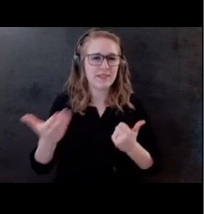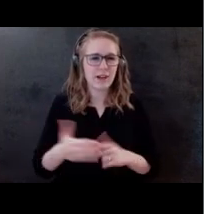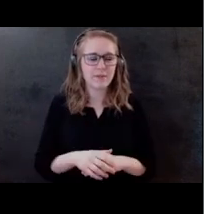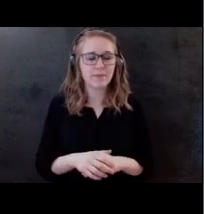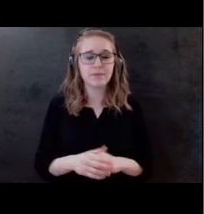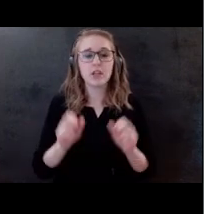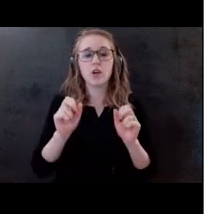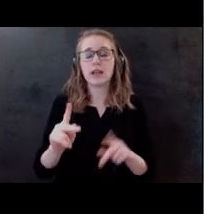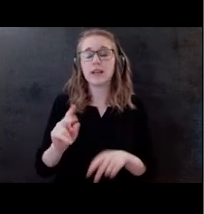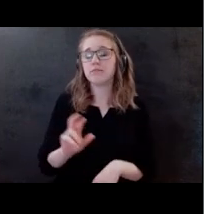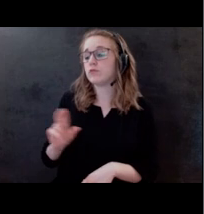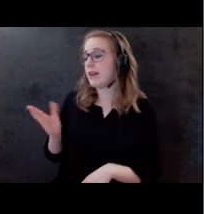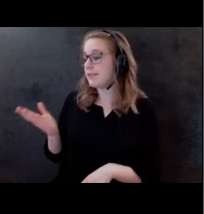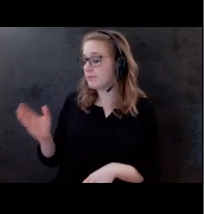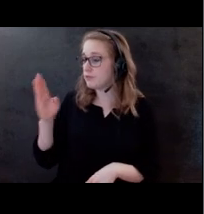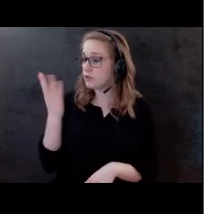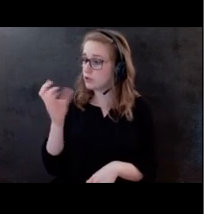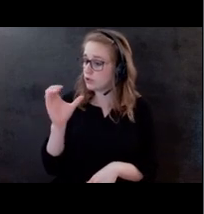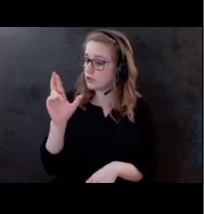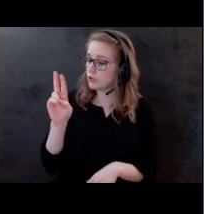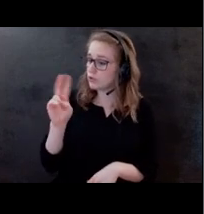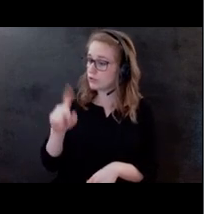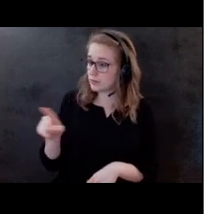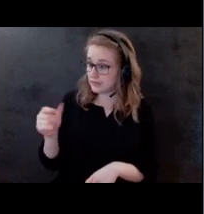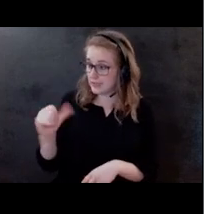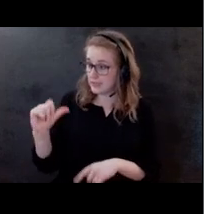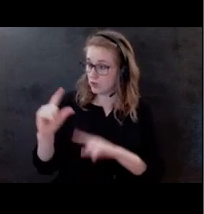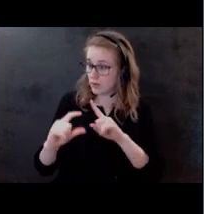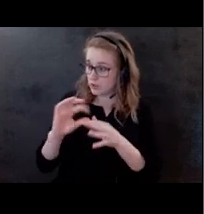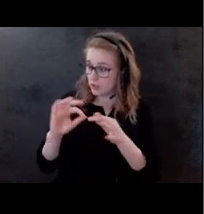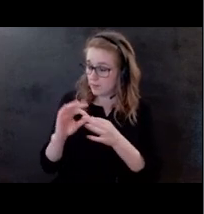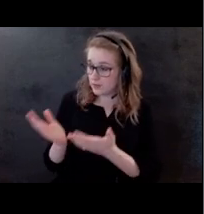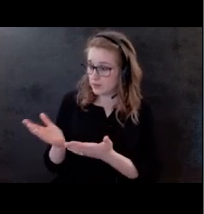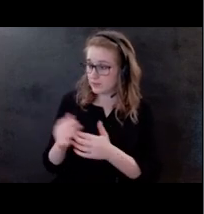right, Board Member Cruz, if you have any questions or comments on this item.